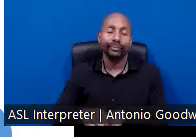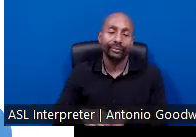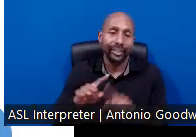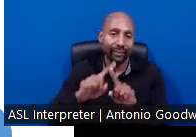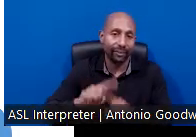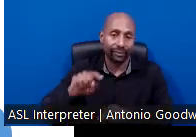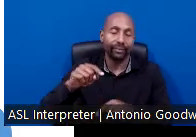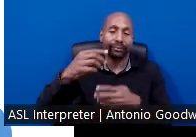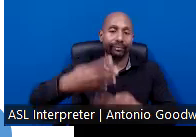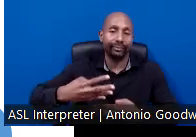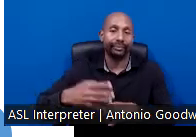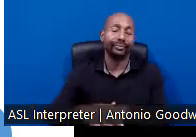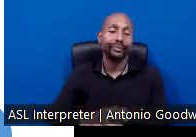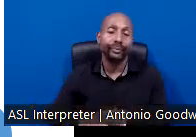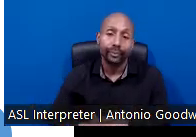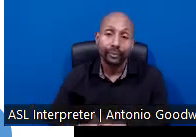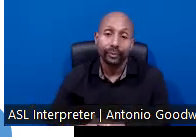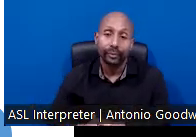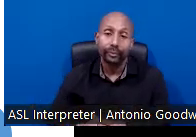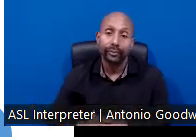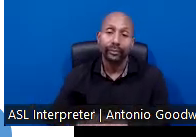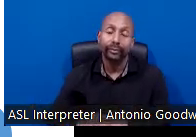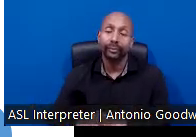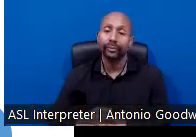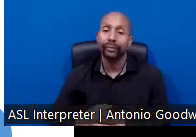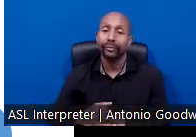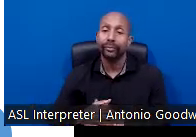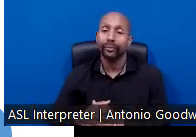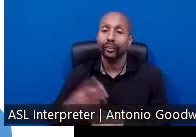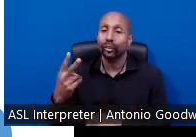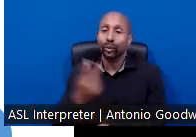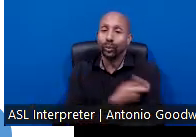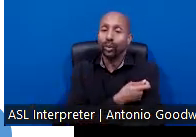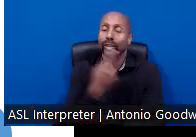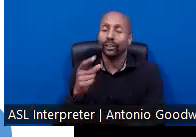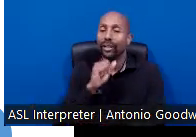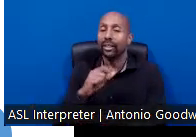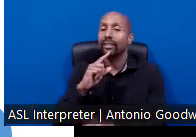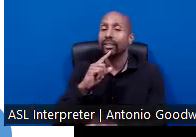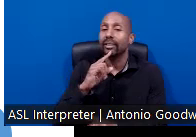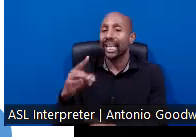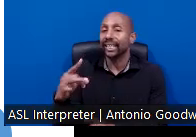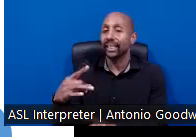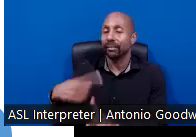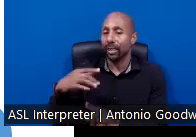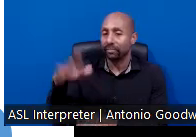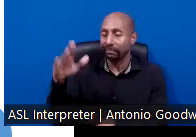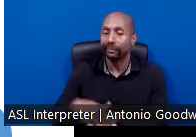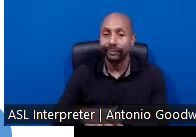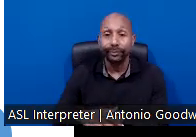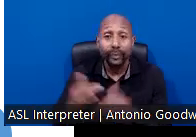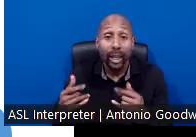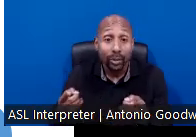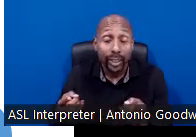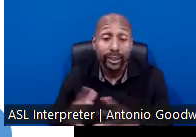Yeah, and we kind of talked about this as well, but staying protected against the new variants. First and foremost, you want to protect you, your family, and your bubble.